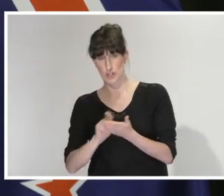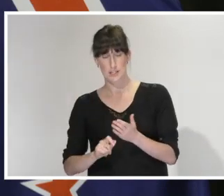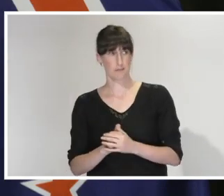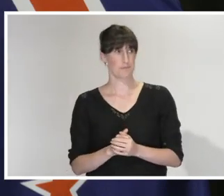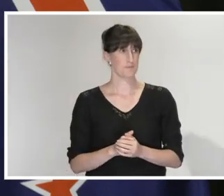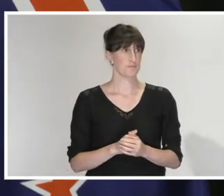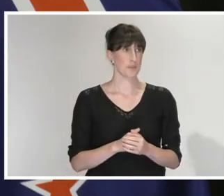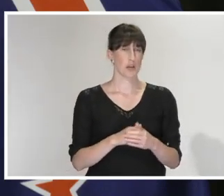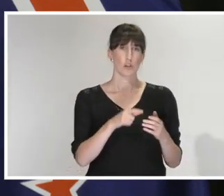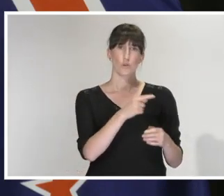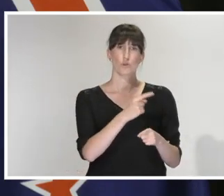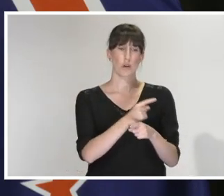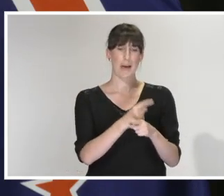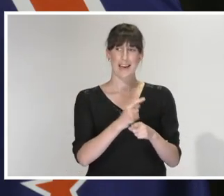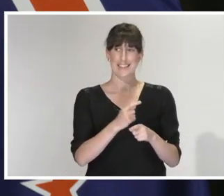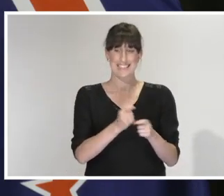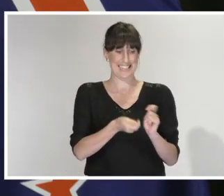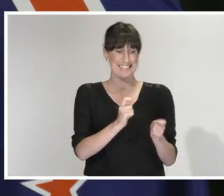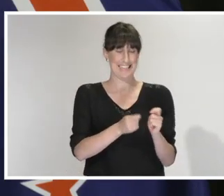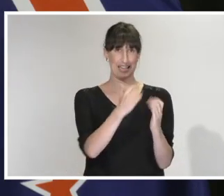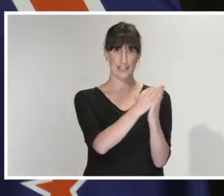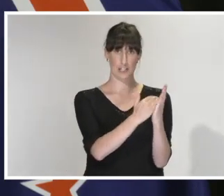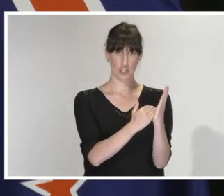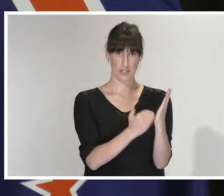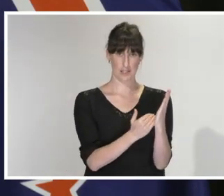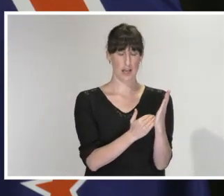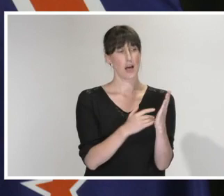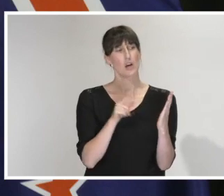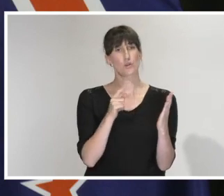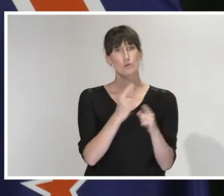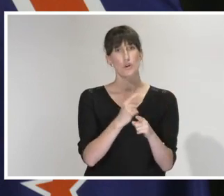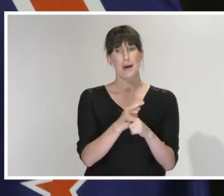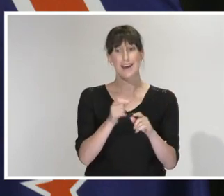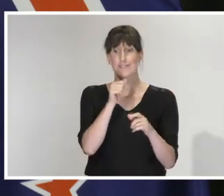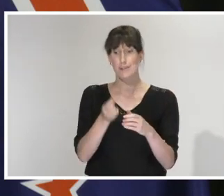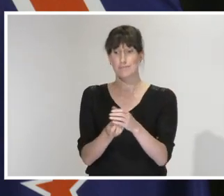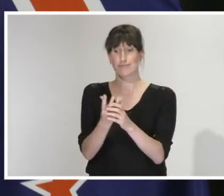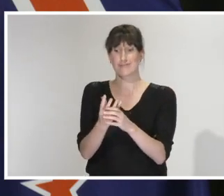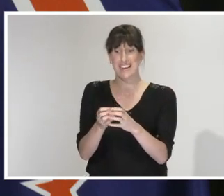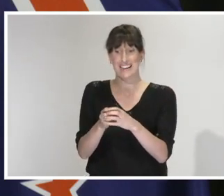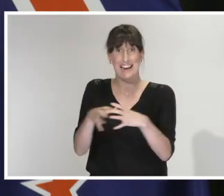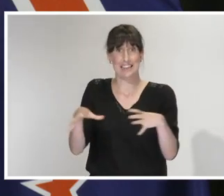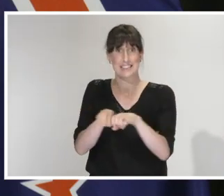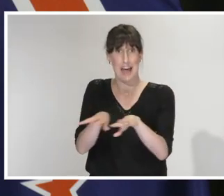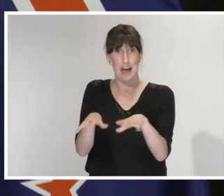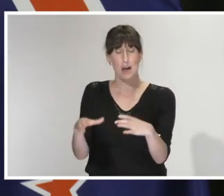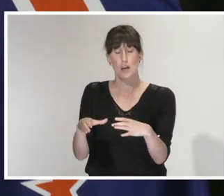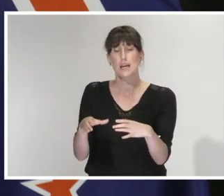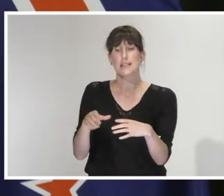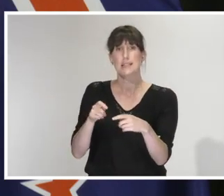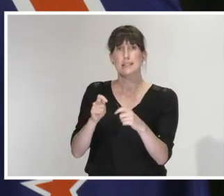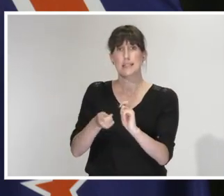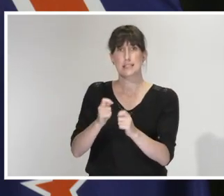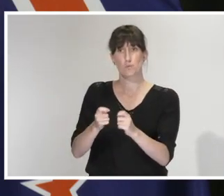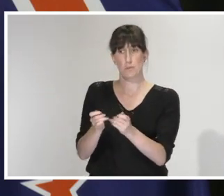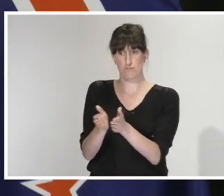definition, you talked about broadening testing for clusters. Is the case definition broad enough for